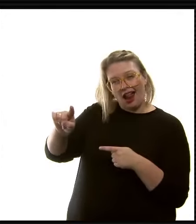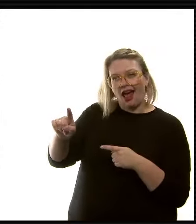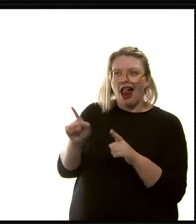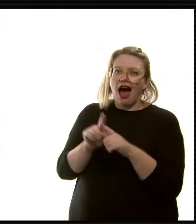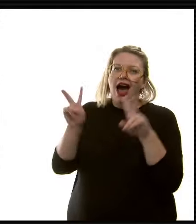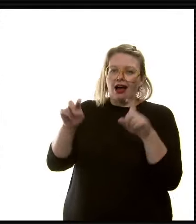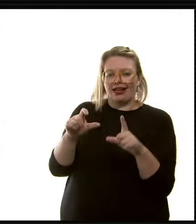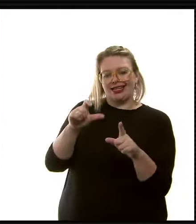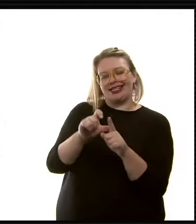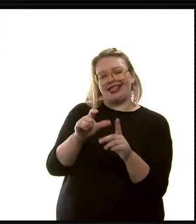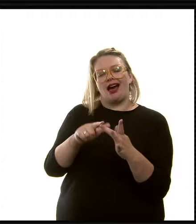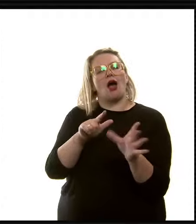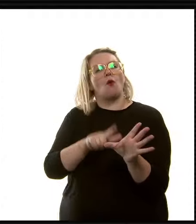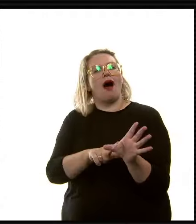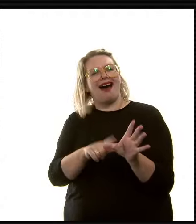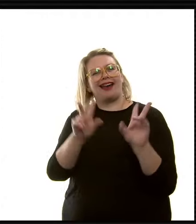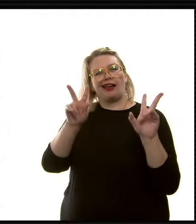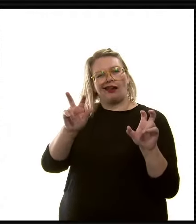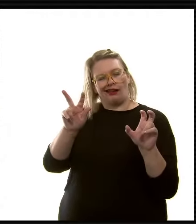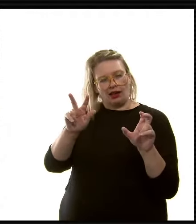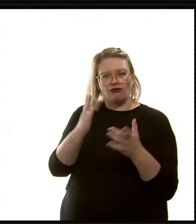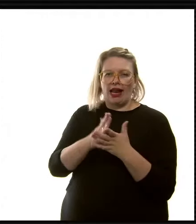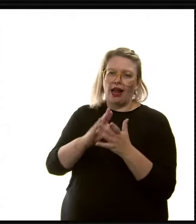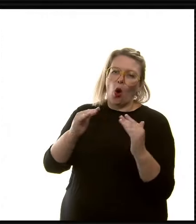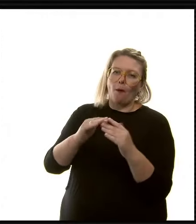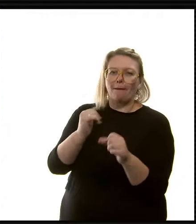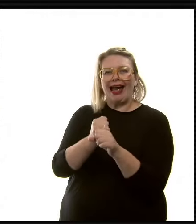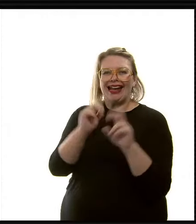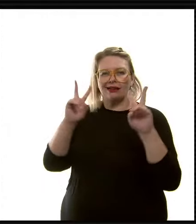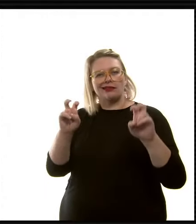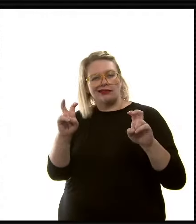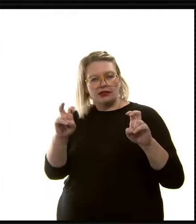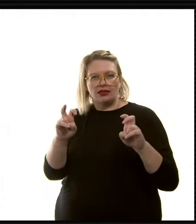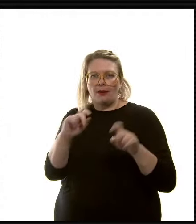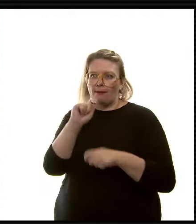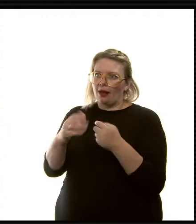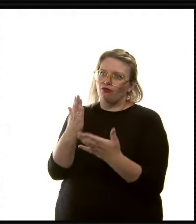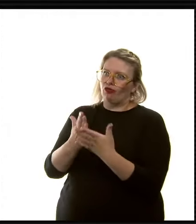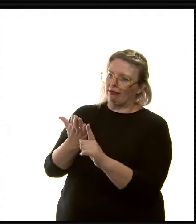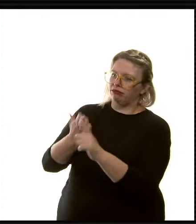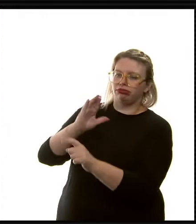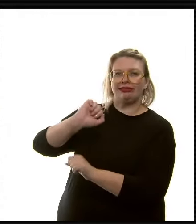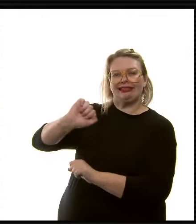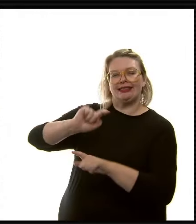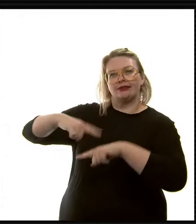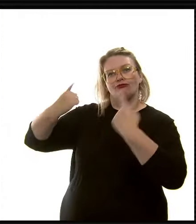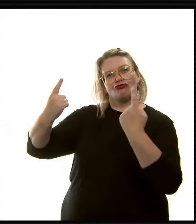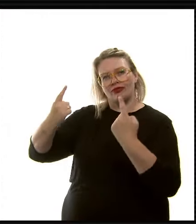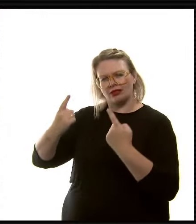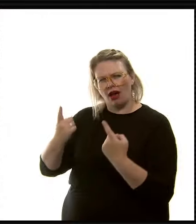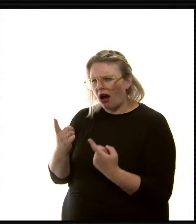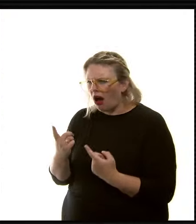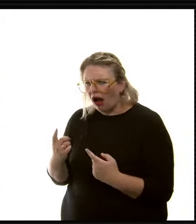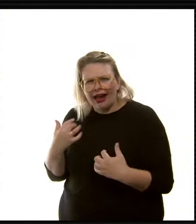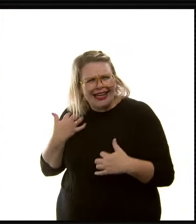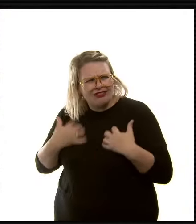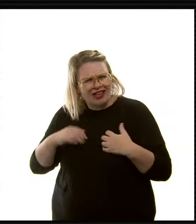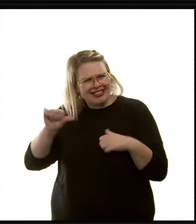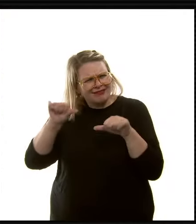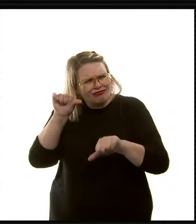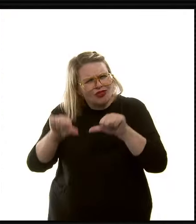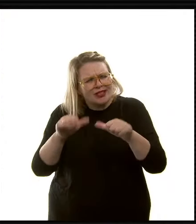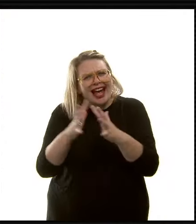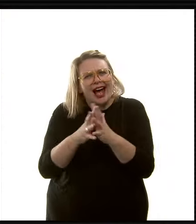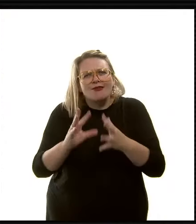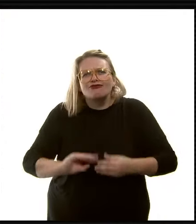aspect of this character and create these iconic minifigures. Oh, what a brilliant process. It's so stimulating, it's so fun. Oh, and wait, if